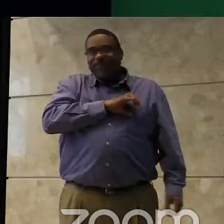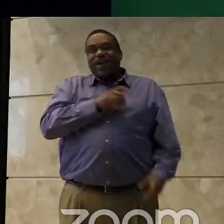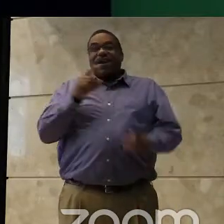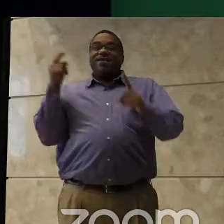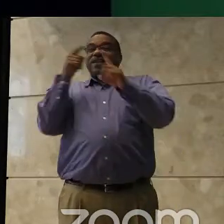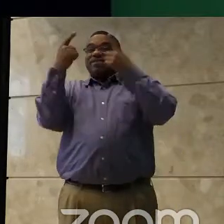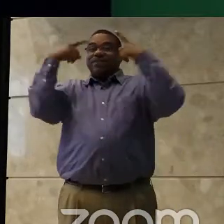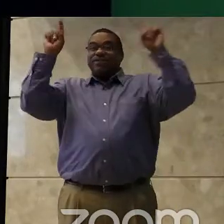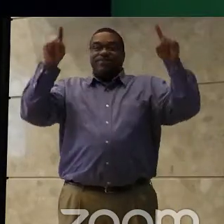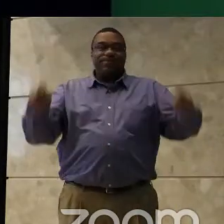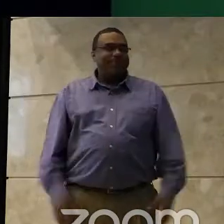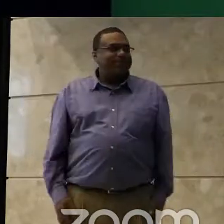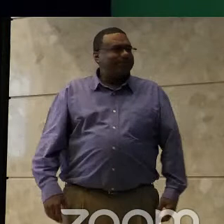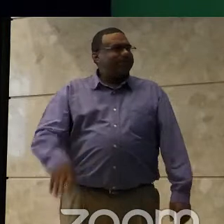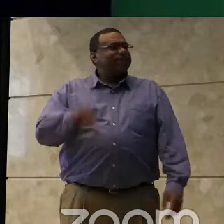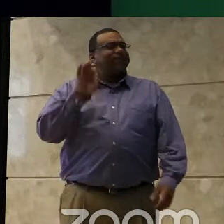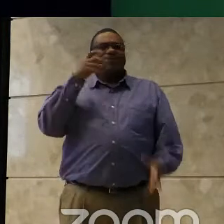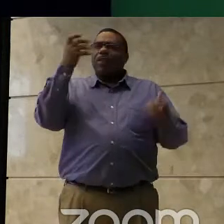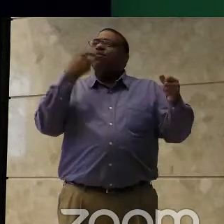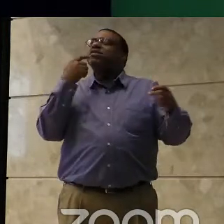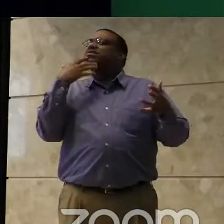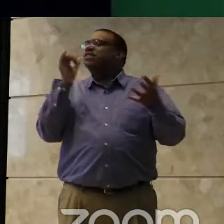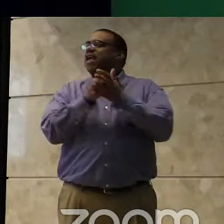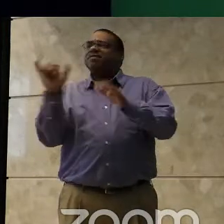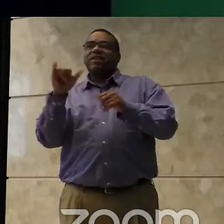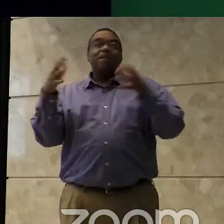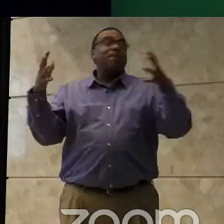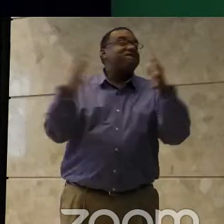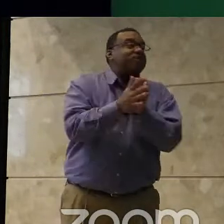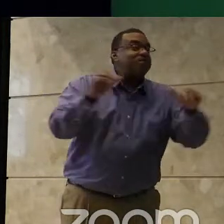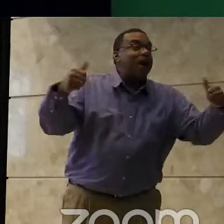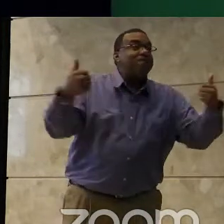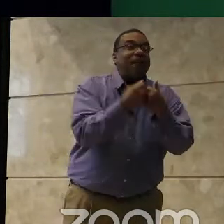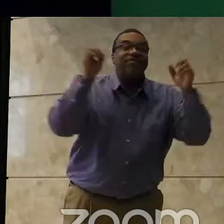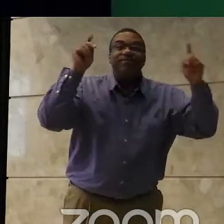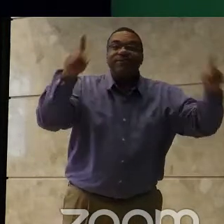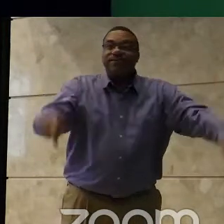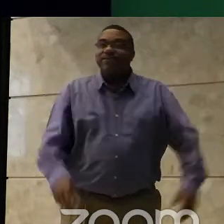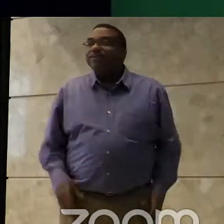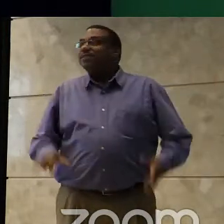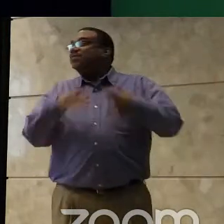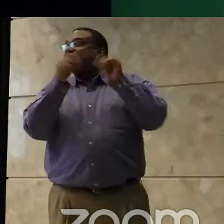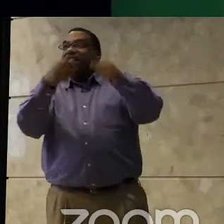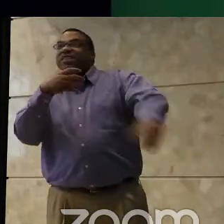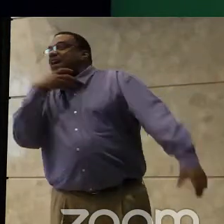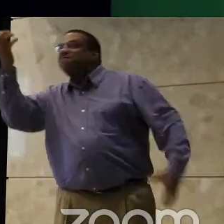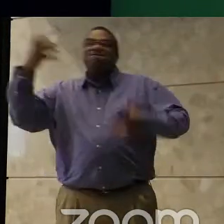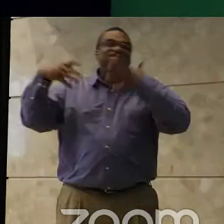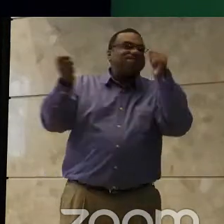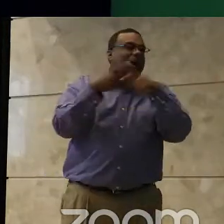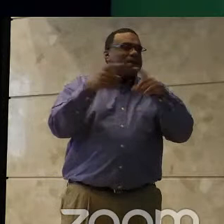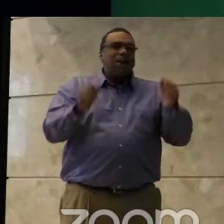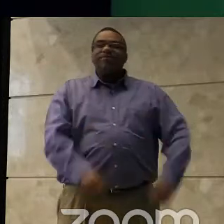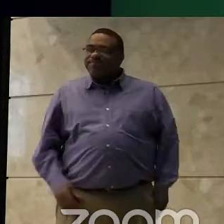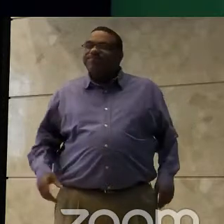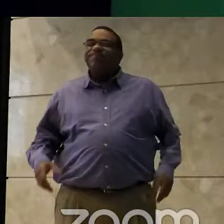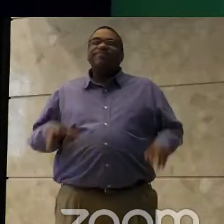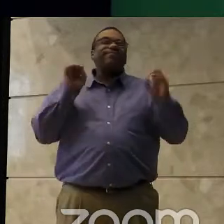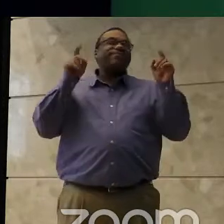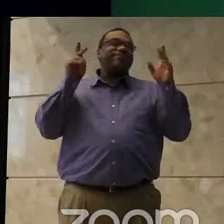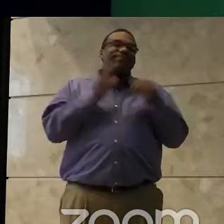destiny. Now, this time, I want you to say it like you're at a football game. Because you're always trying to say it loud, but you're still very dignified.